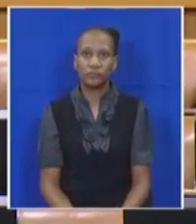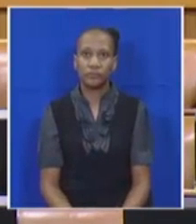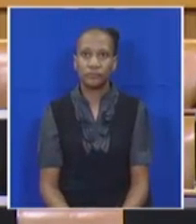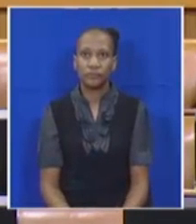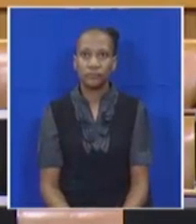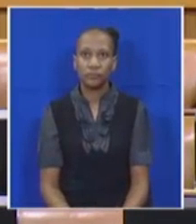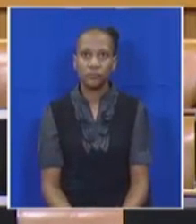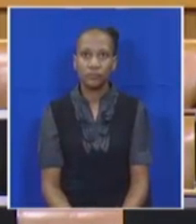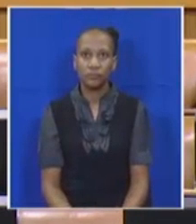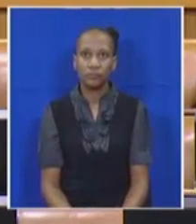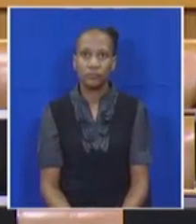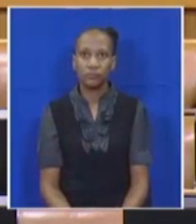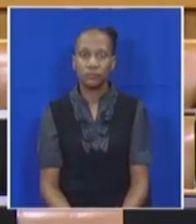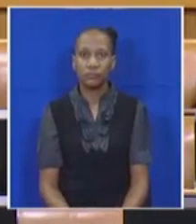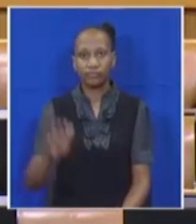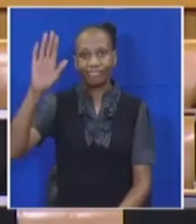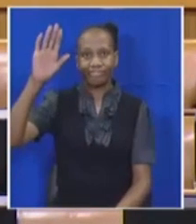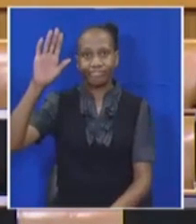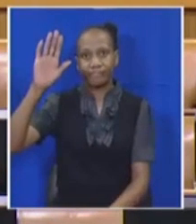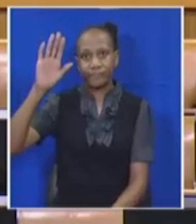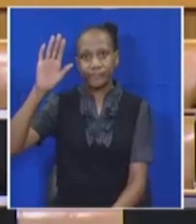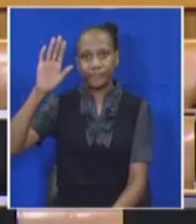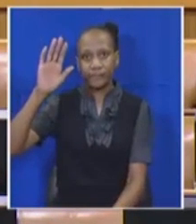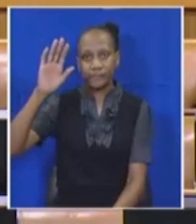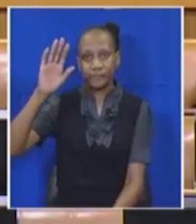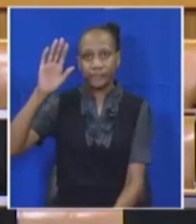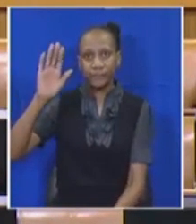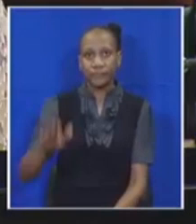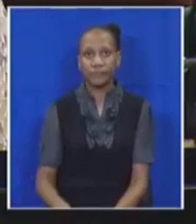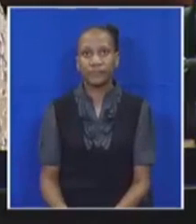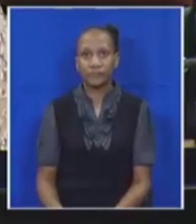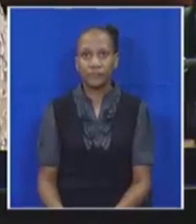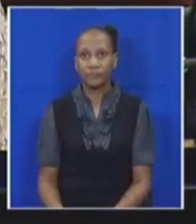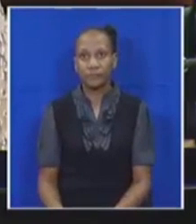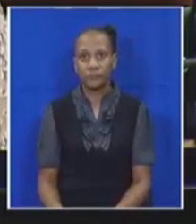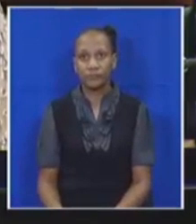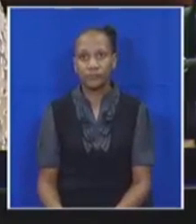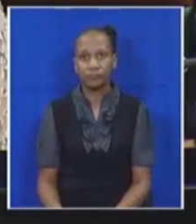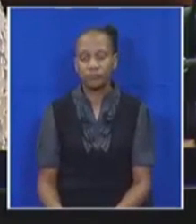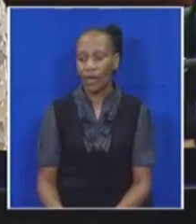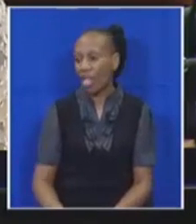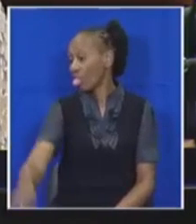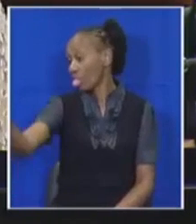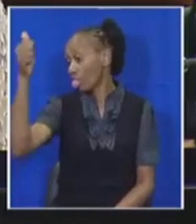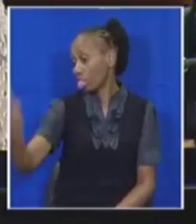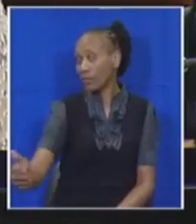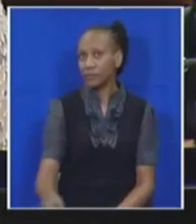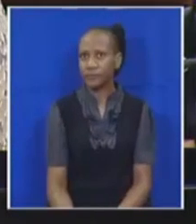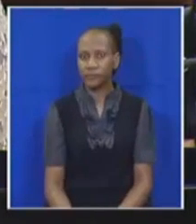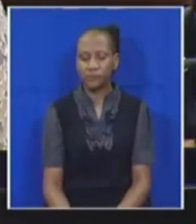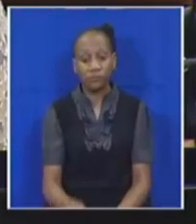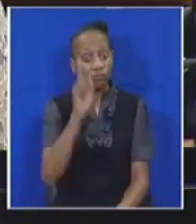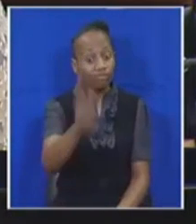ANC. Sit down. Honourable Van Damme. Honourable Van Damme. Sit down. Honourable Van